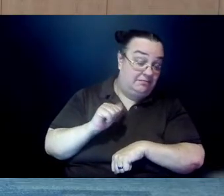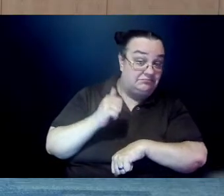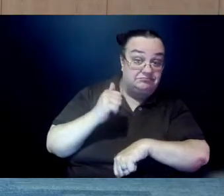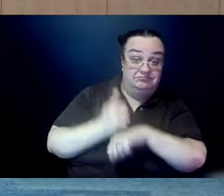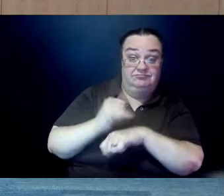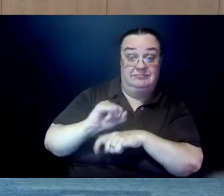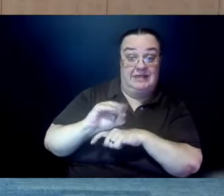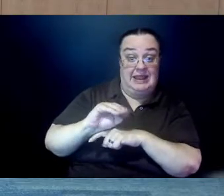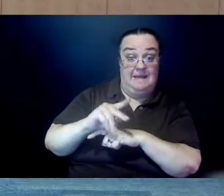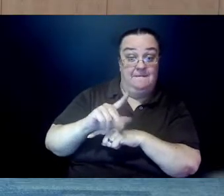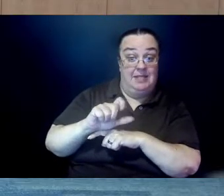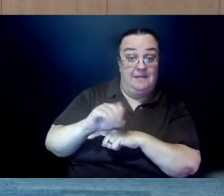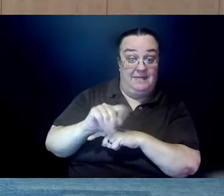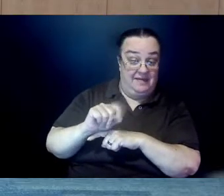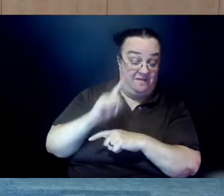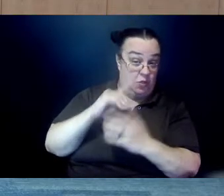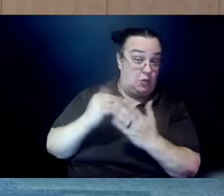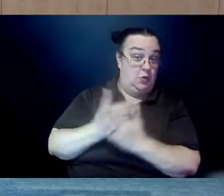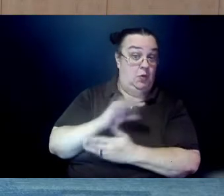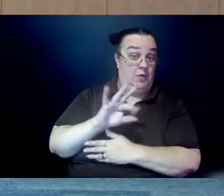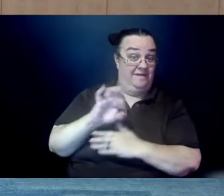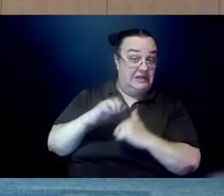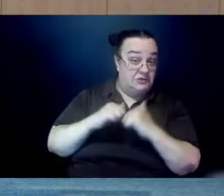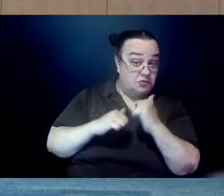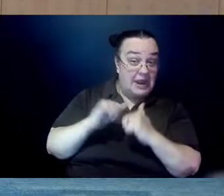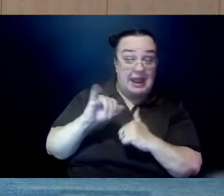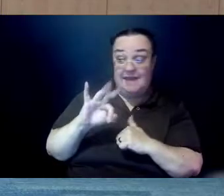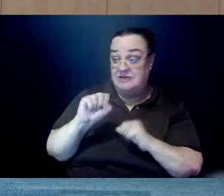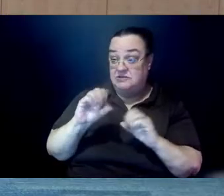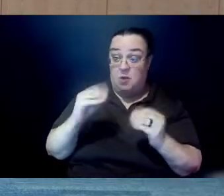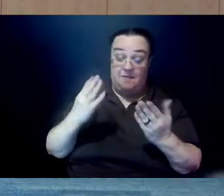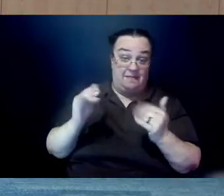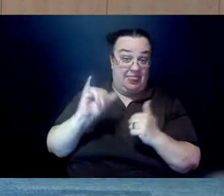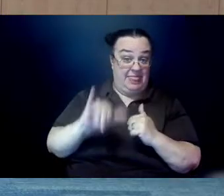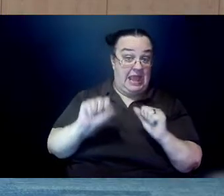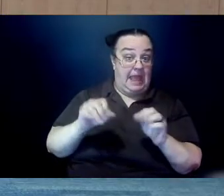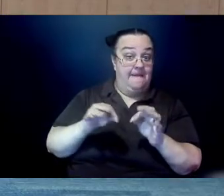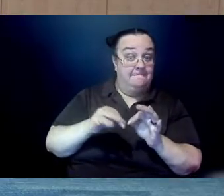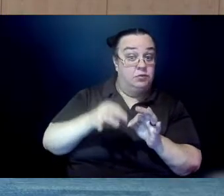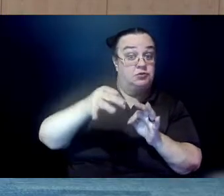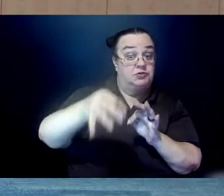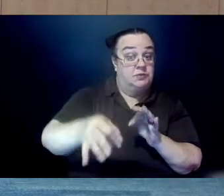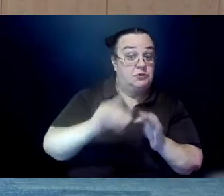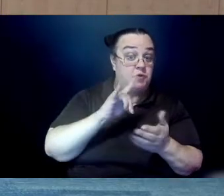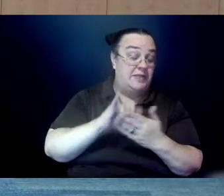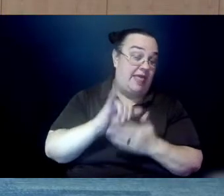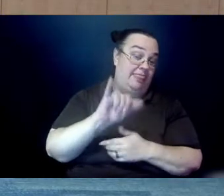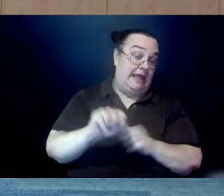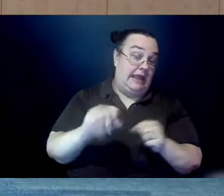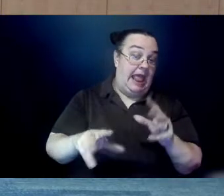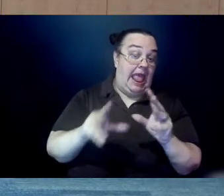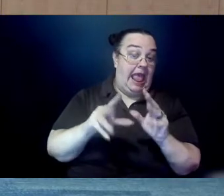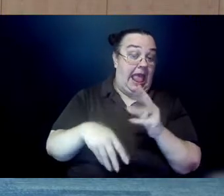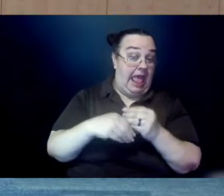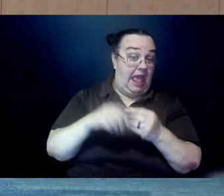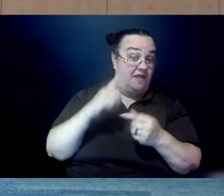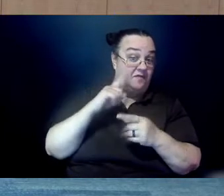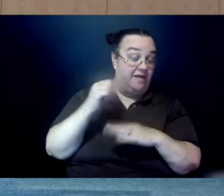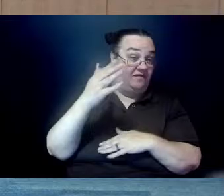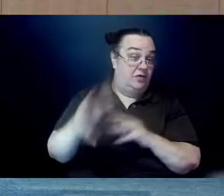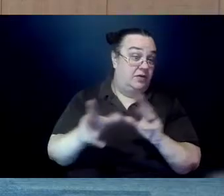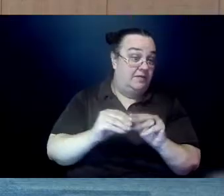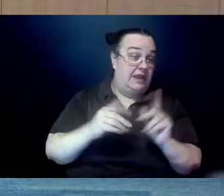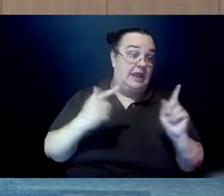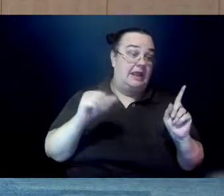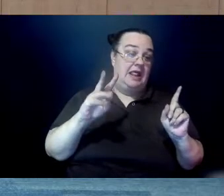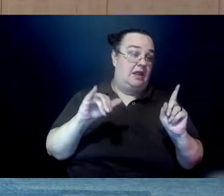new fee structure? And if so, can we just push that back so we can add this to a future meeting? No, I wouldn't recommend that.